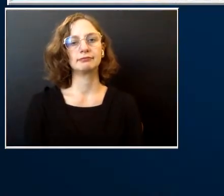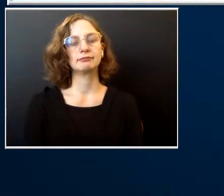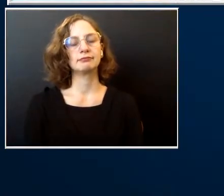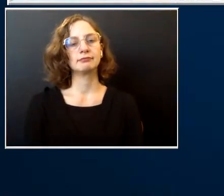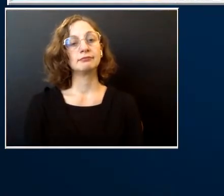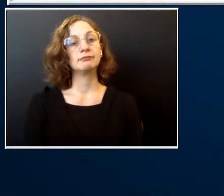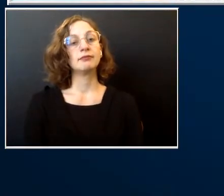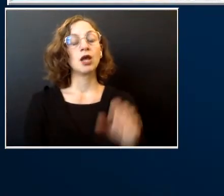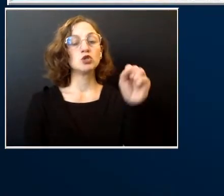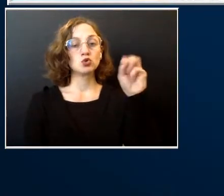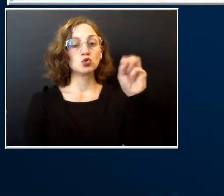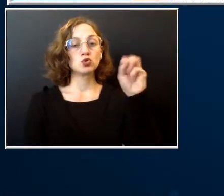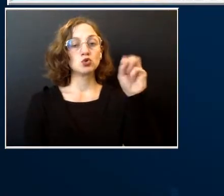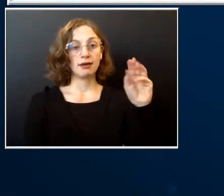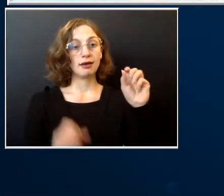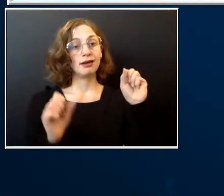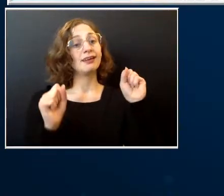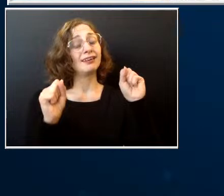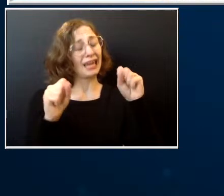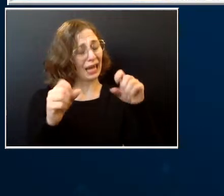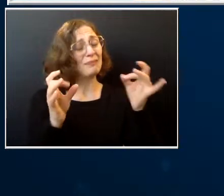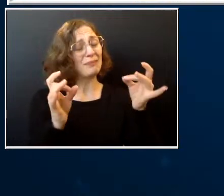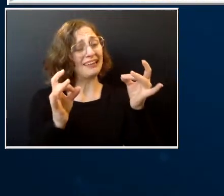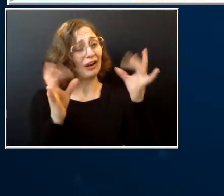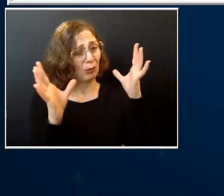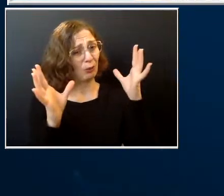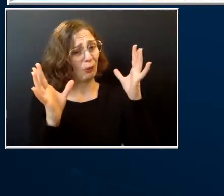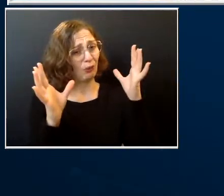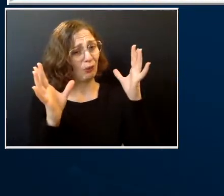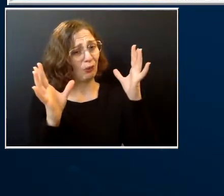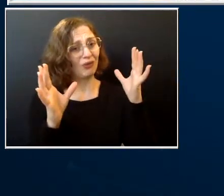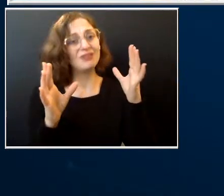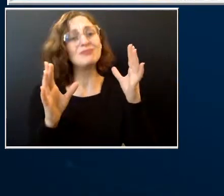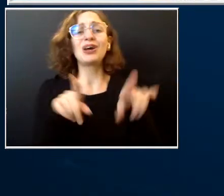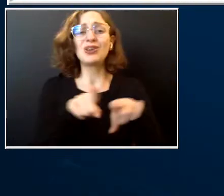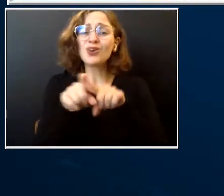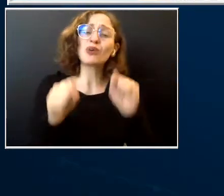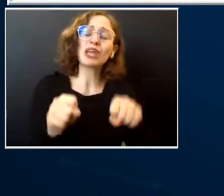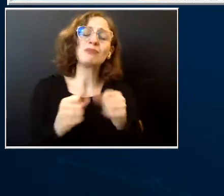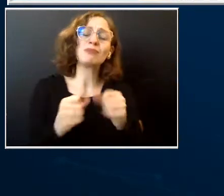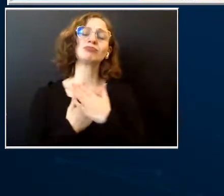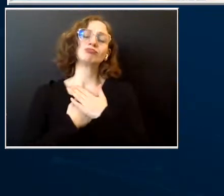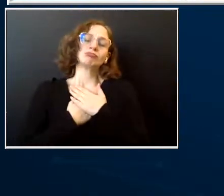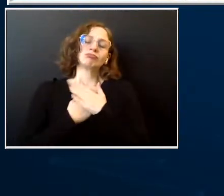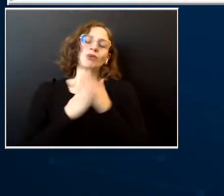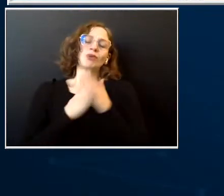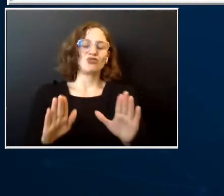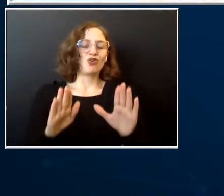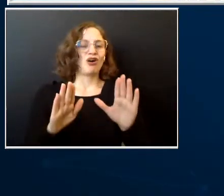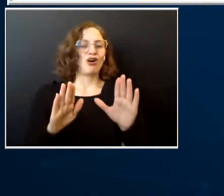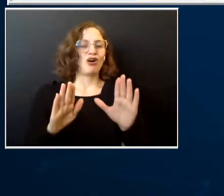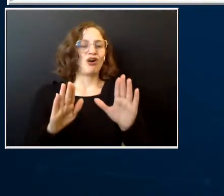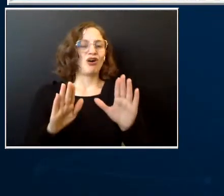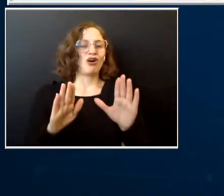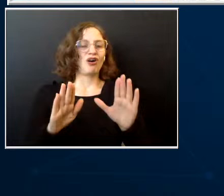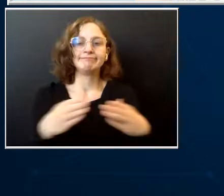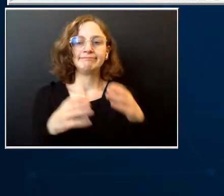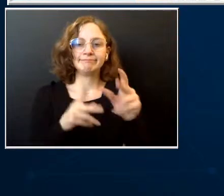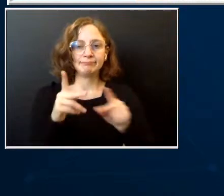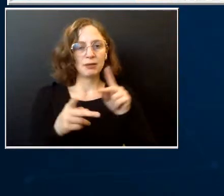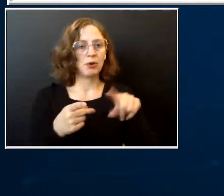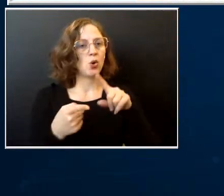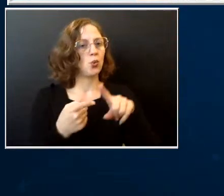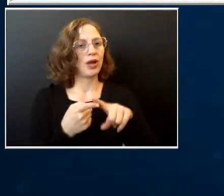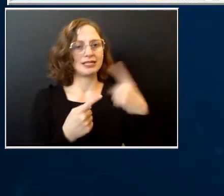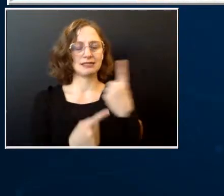be terrible, and it can also be really nice for bringing people together when you have anything rare happening where you feel